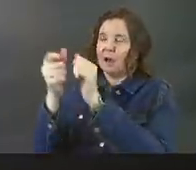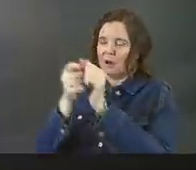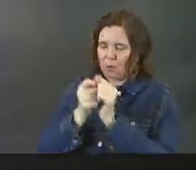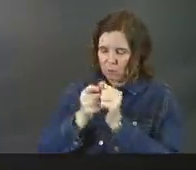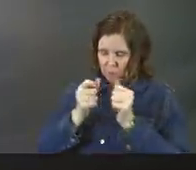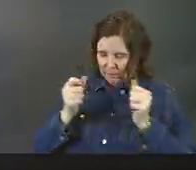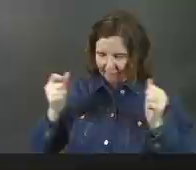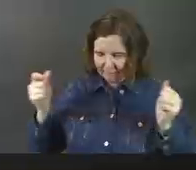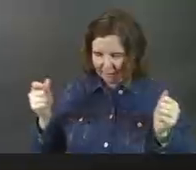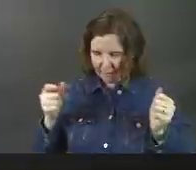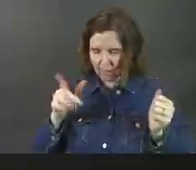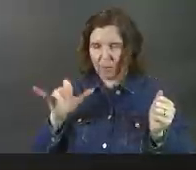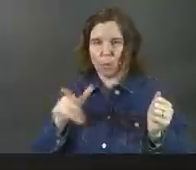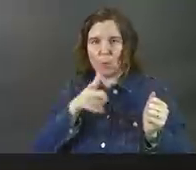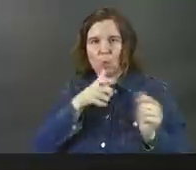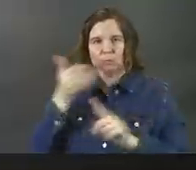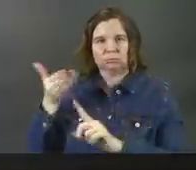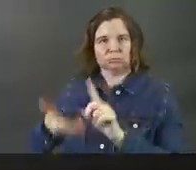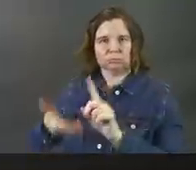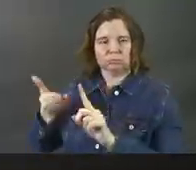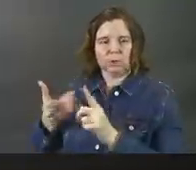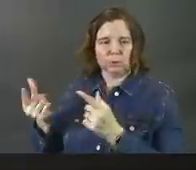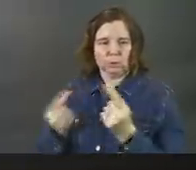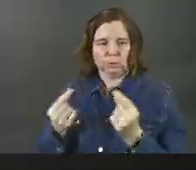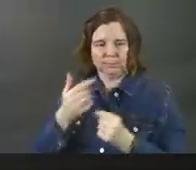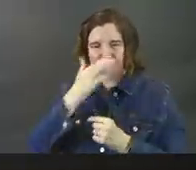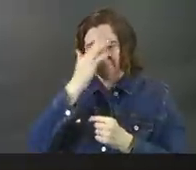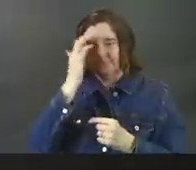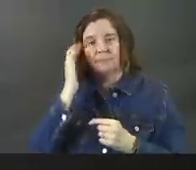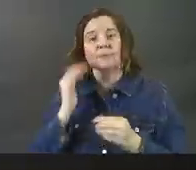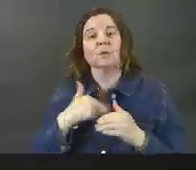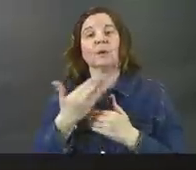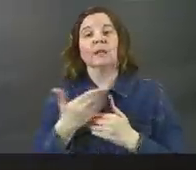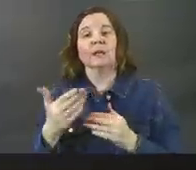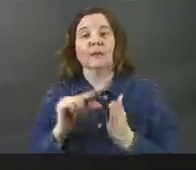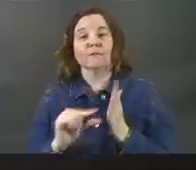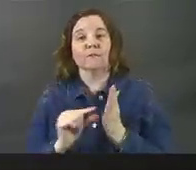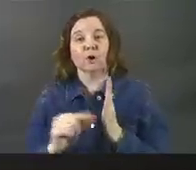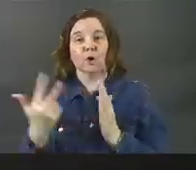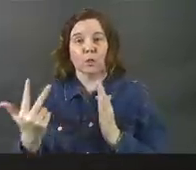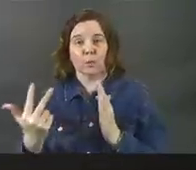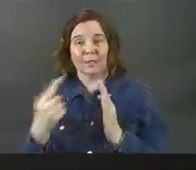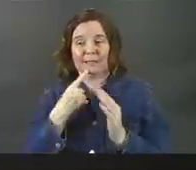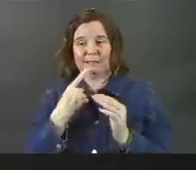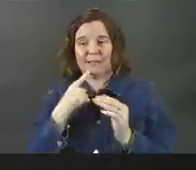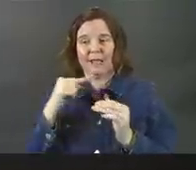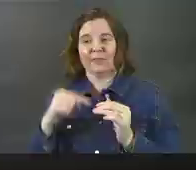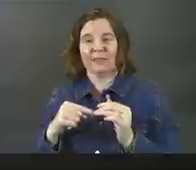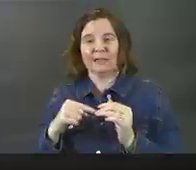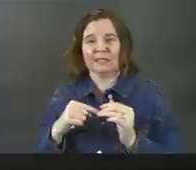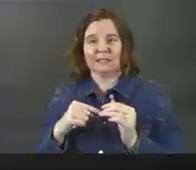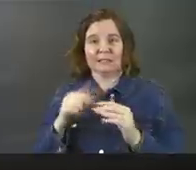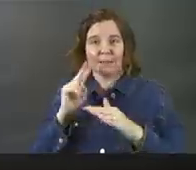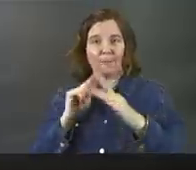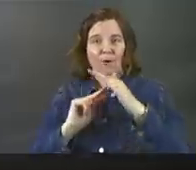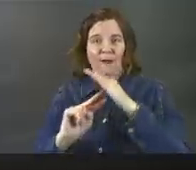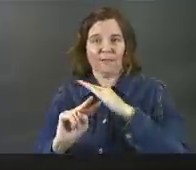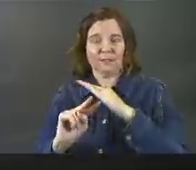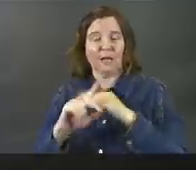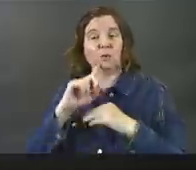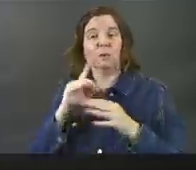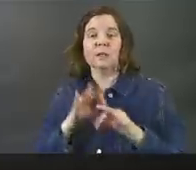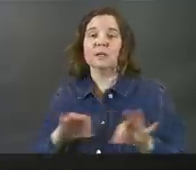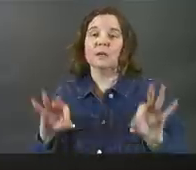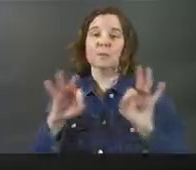revealing about who Jesus is and what he's coming to do. So the next thing, verse 3 shows us that this is a prophecy. And that's